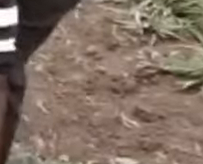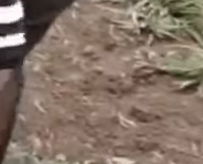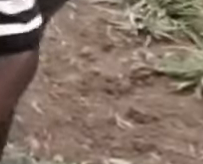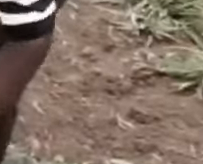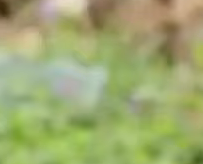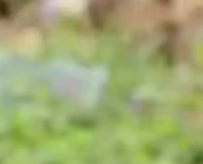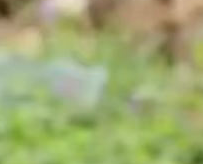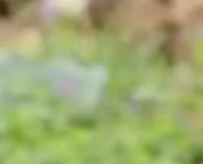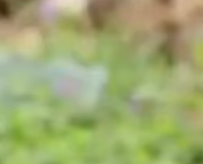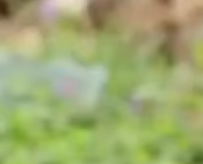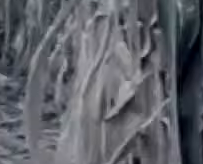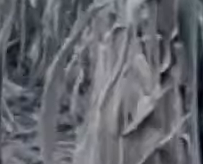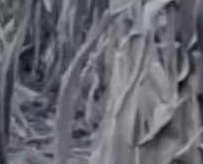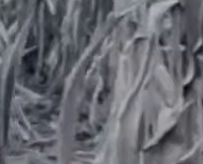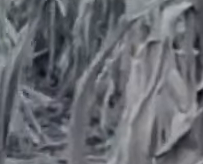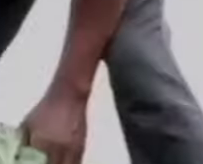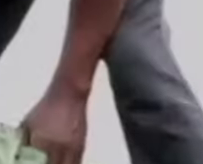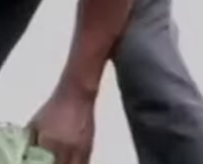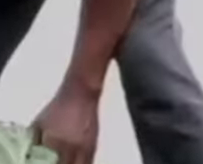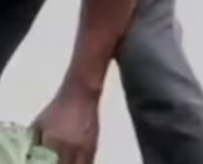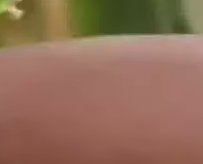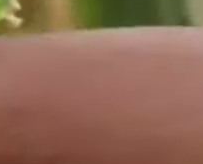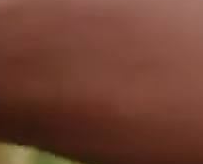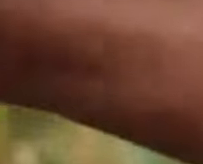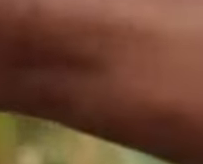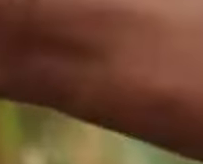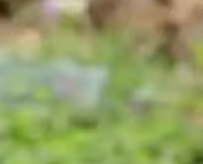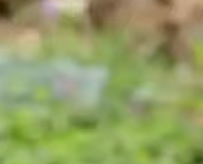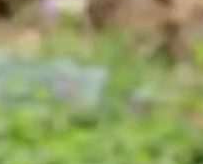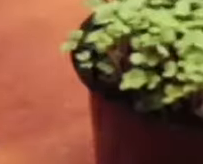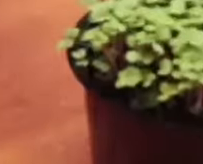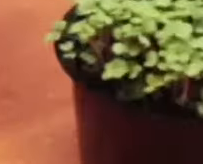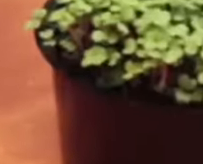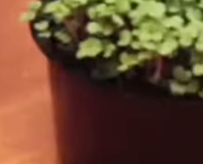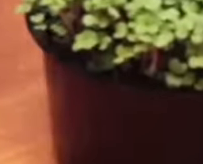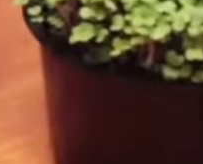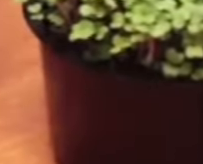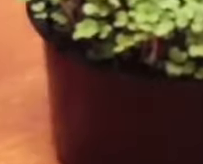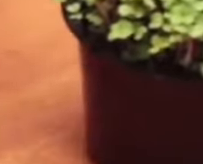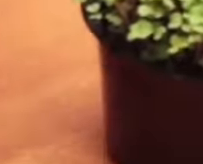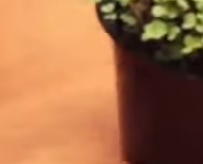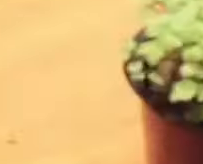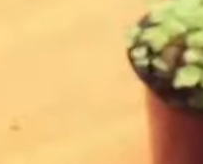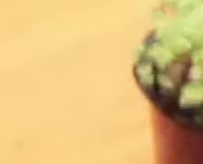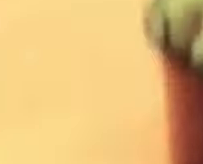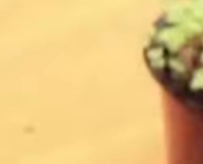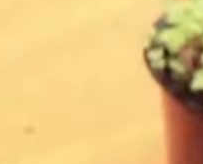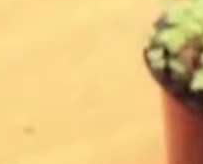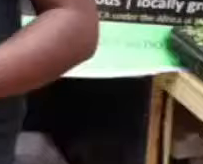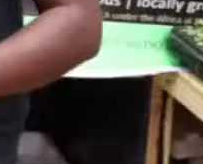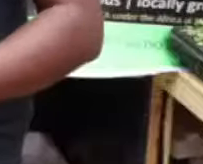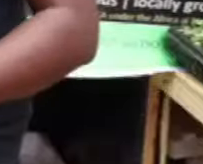shamba. Ametueleza vile ambavyo unakabiliana na wadudu shambani.